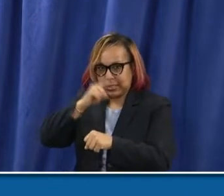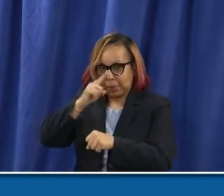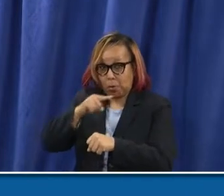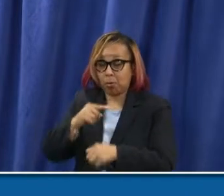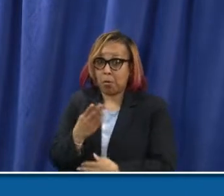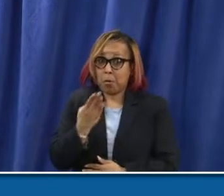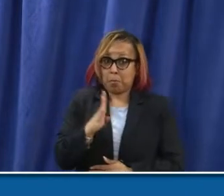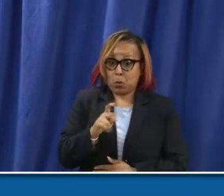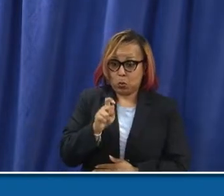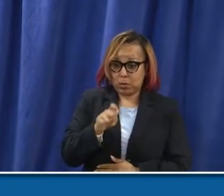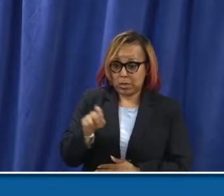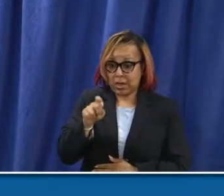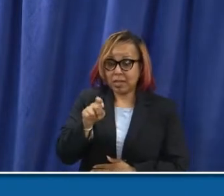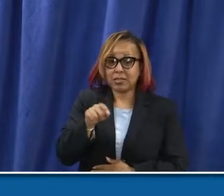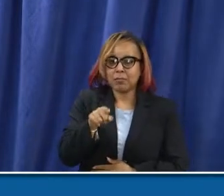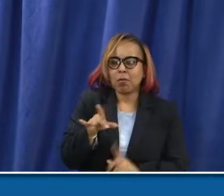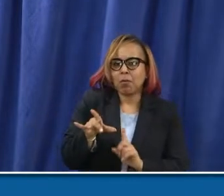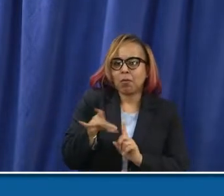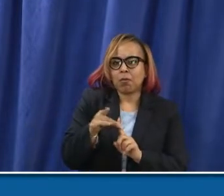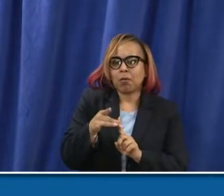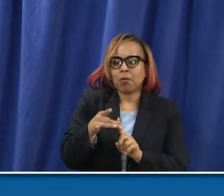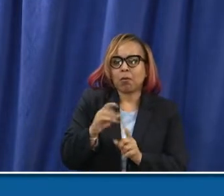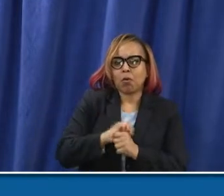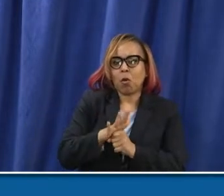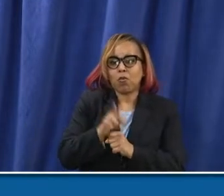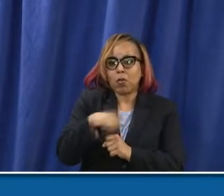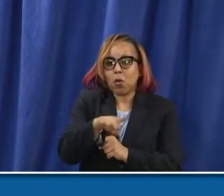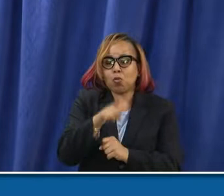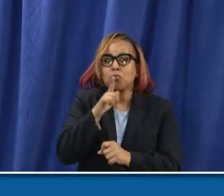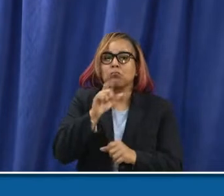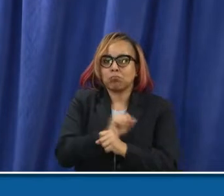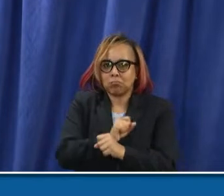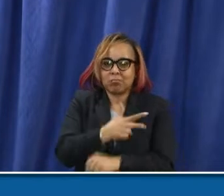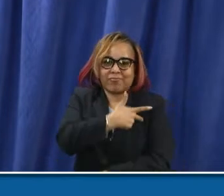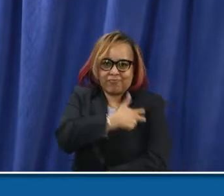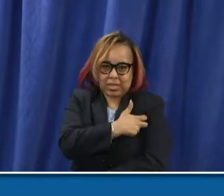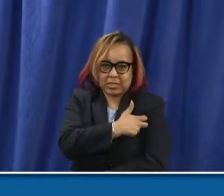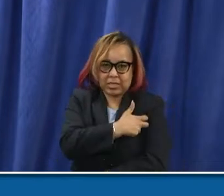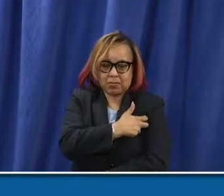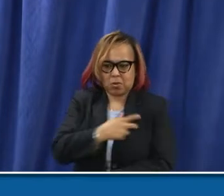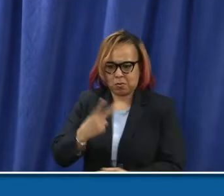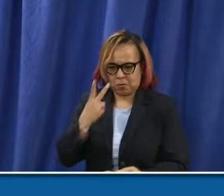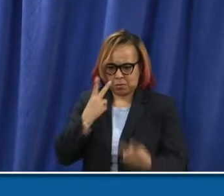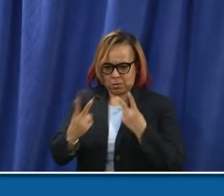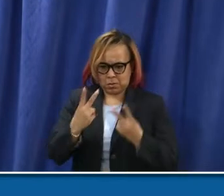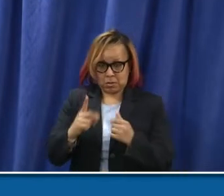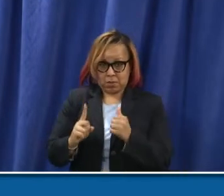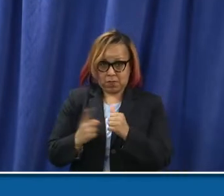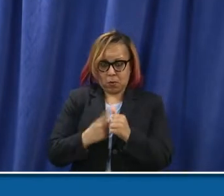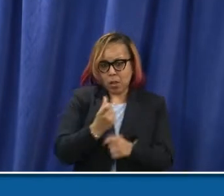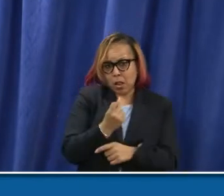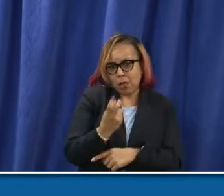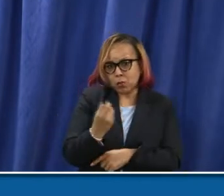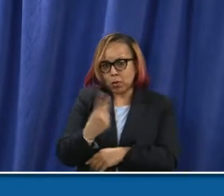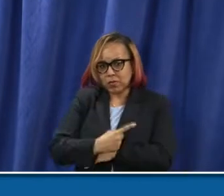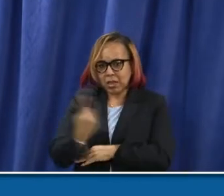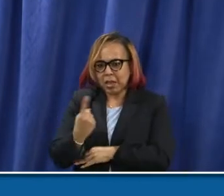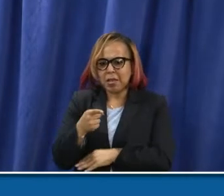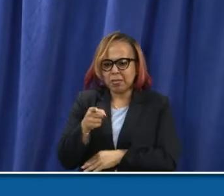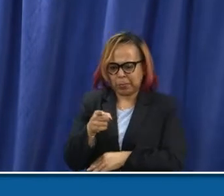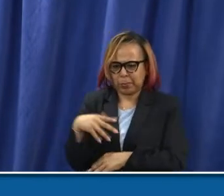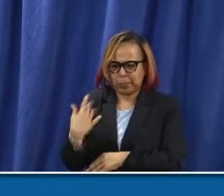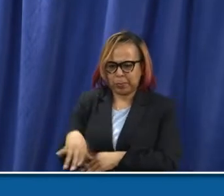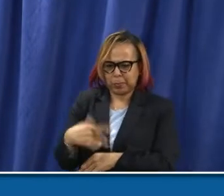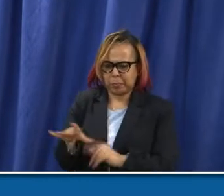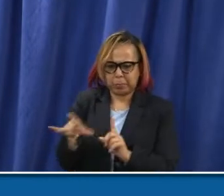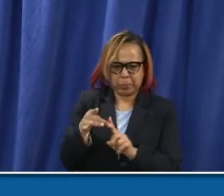blue dots are COVID cases in volunteers who received the vaccine. So what we can see is for about the first 11, 12 days, there were a number of COVID in